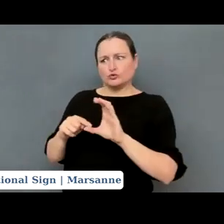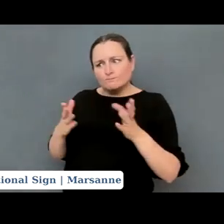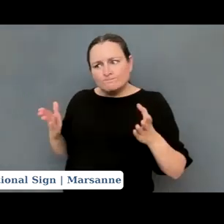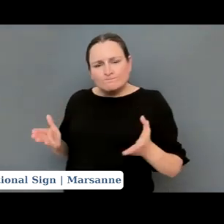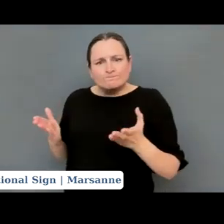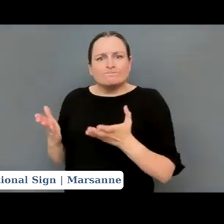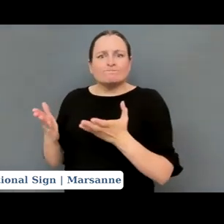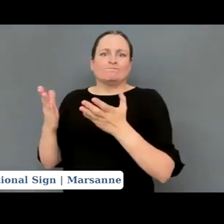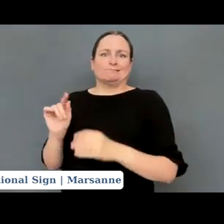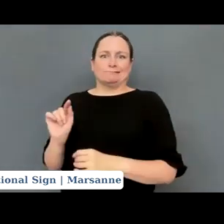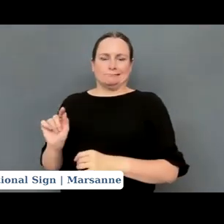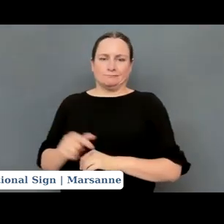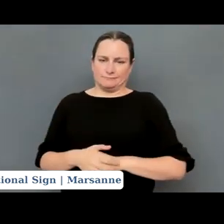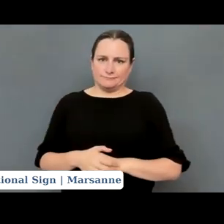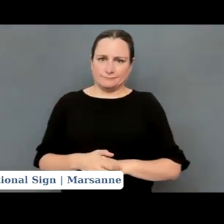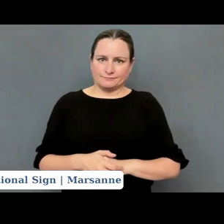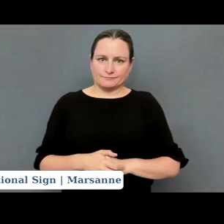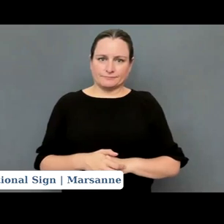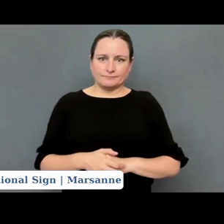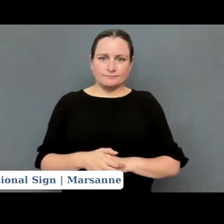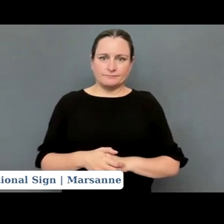vulnerability. Within this process,